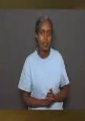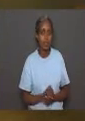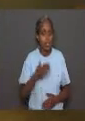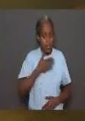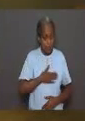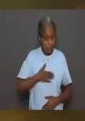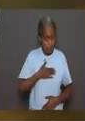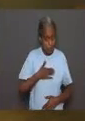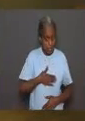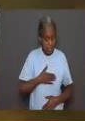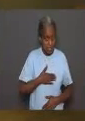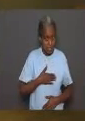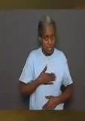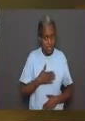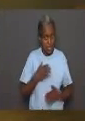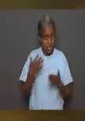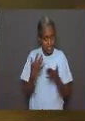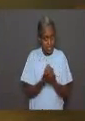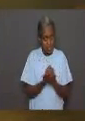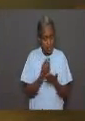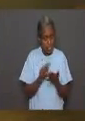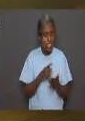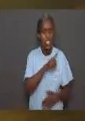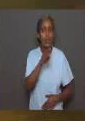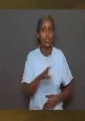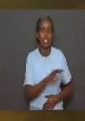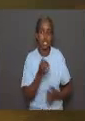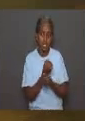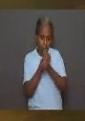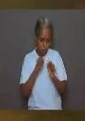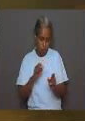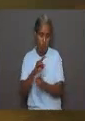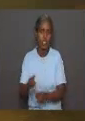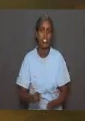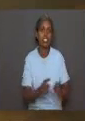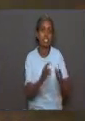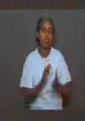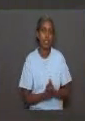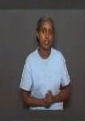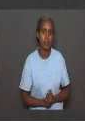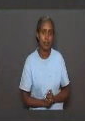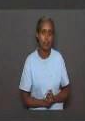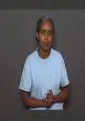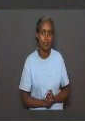Please take down these equations and solve the system.